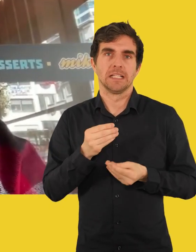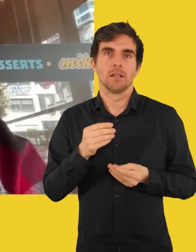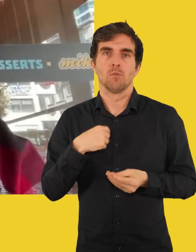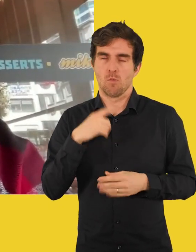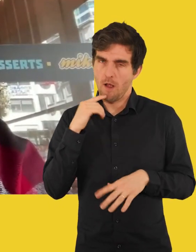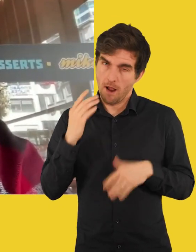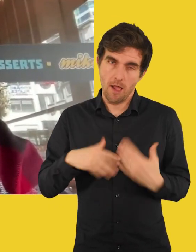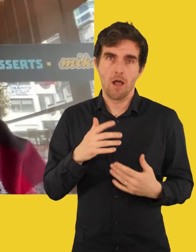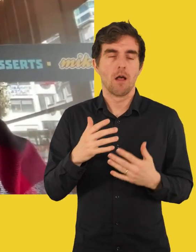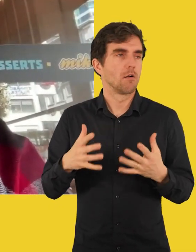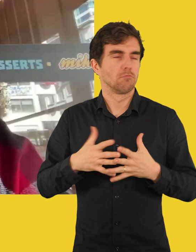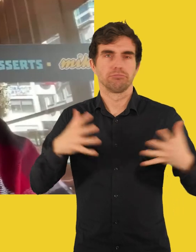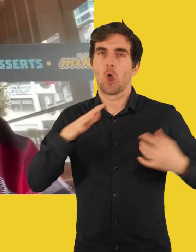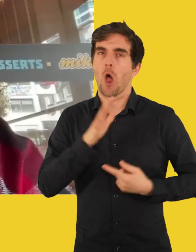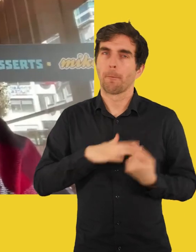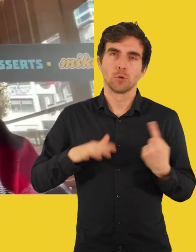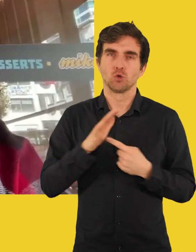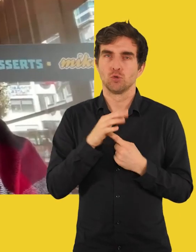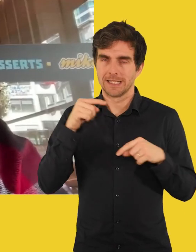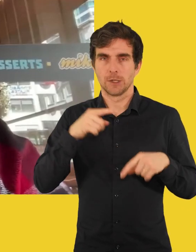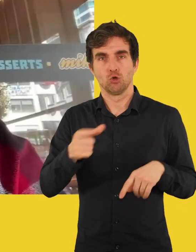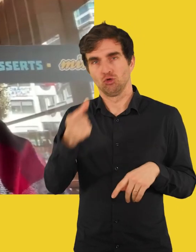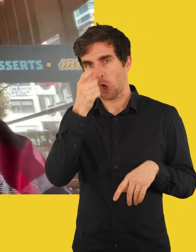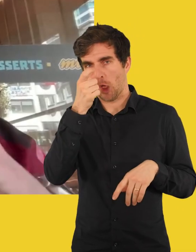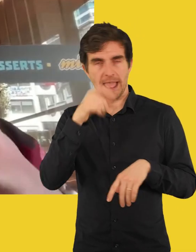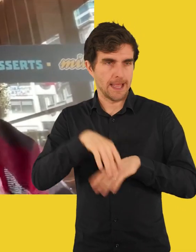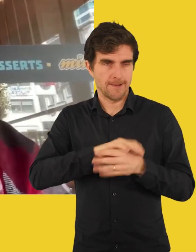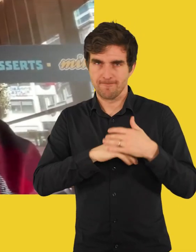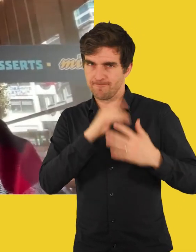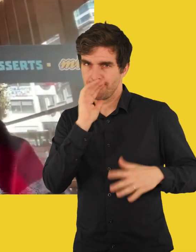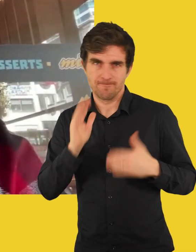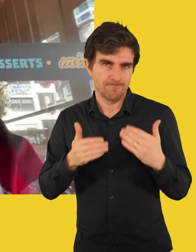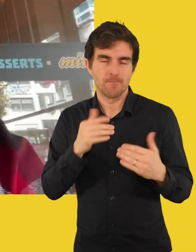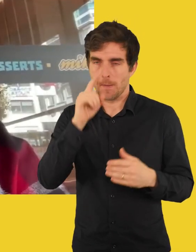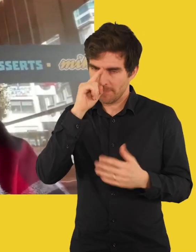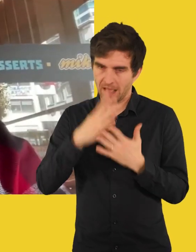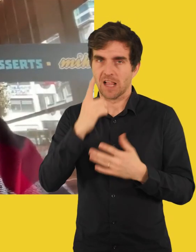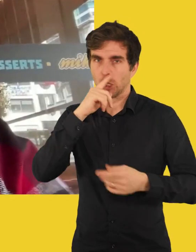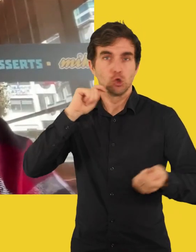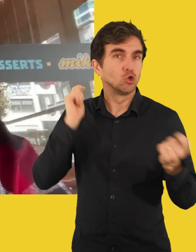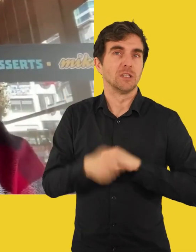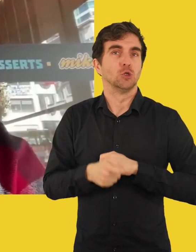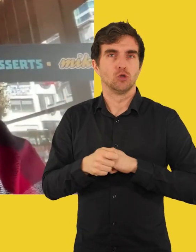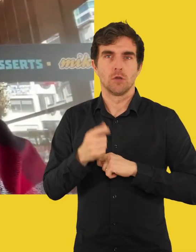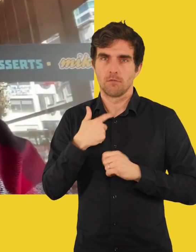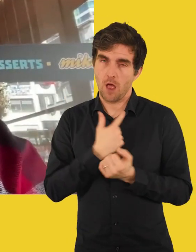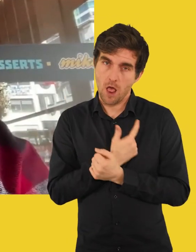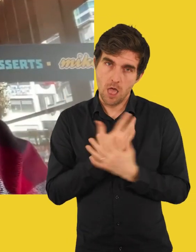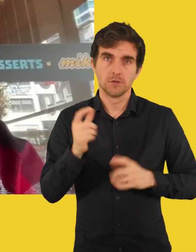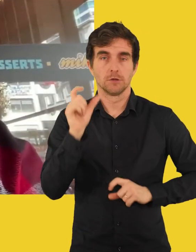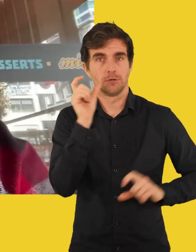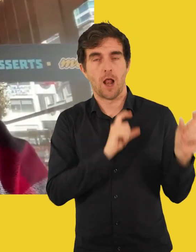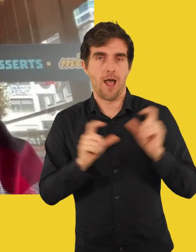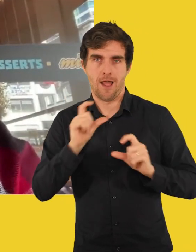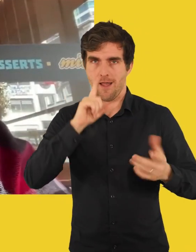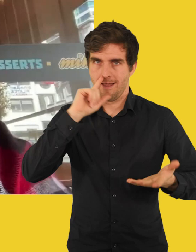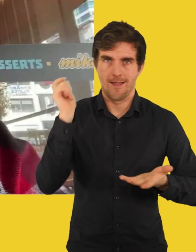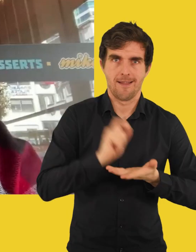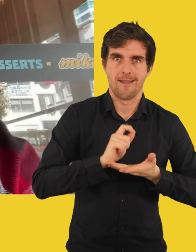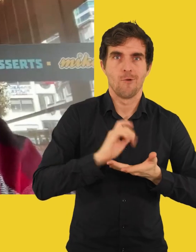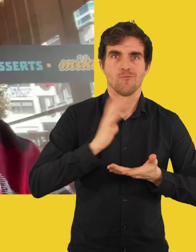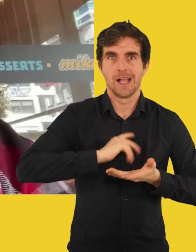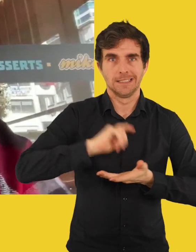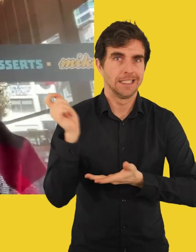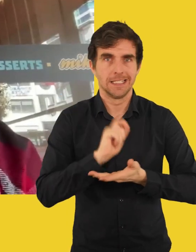need a new economy, and we are working on this a large community in Turkey. We believe in transformation, and we have picked up